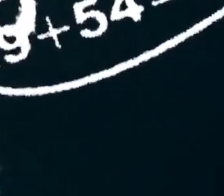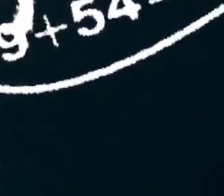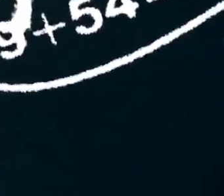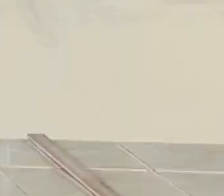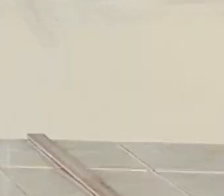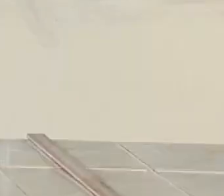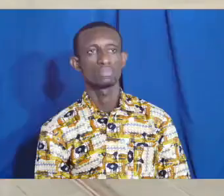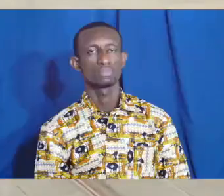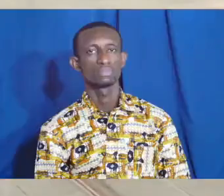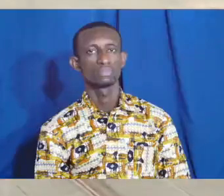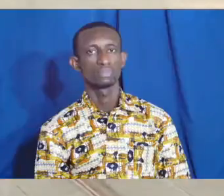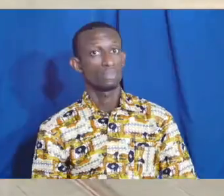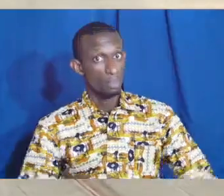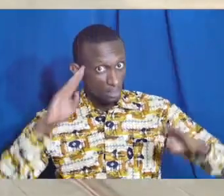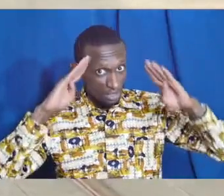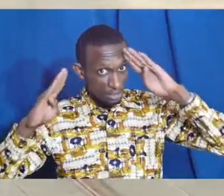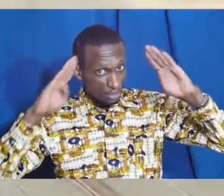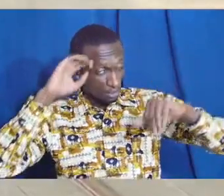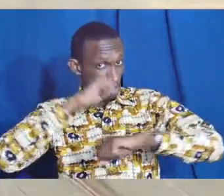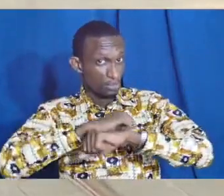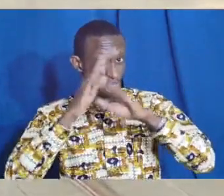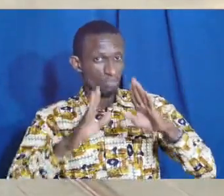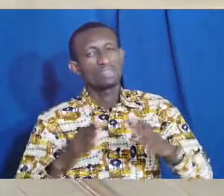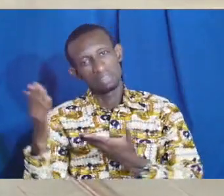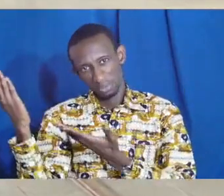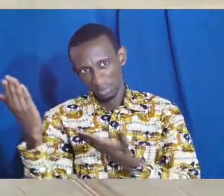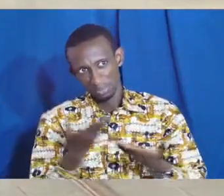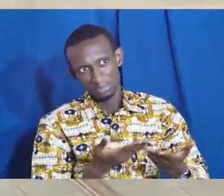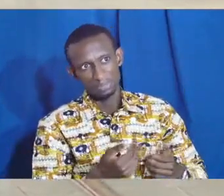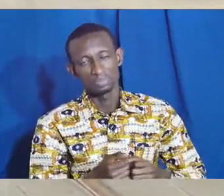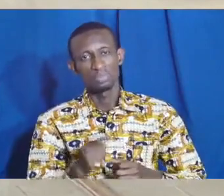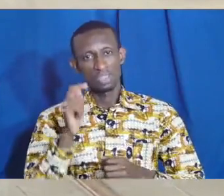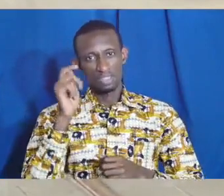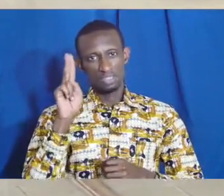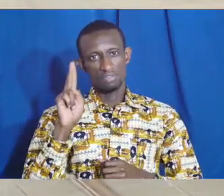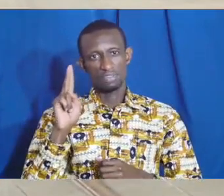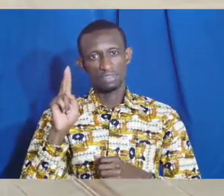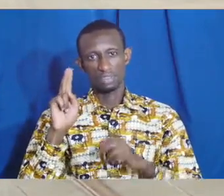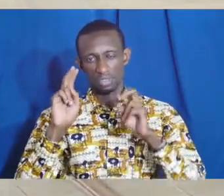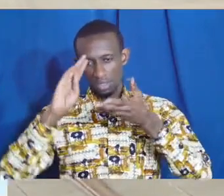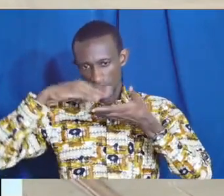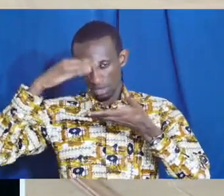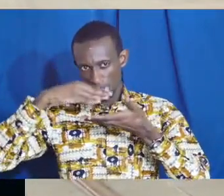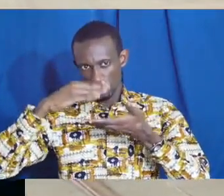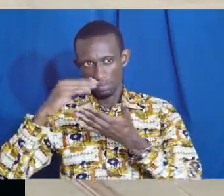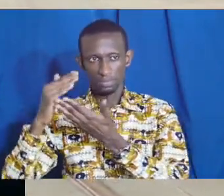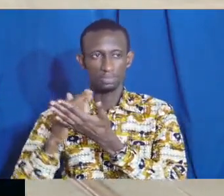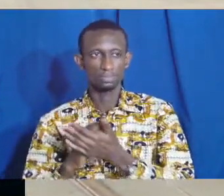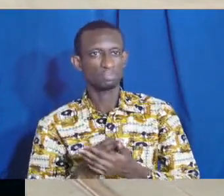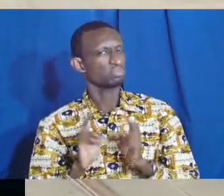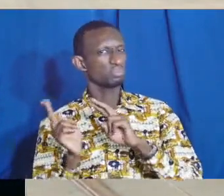Board. Hello students, welcome to the TV learning programs. As